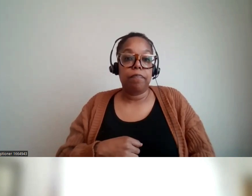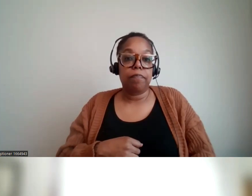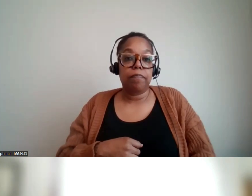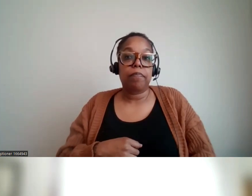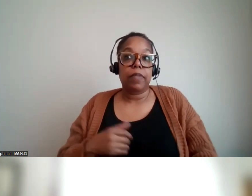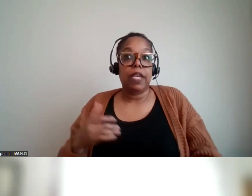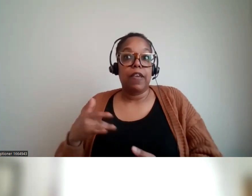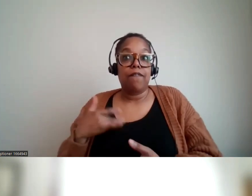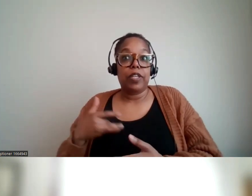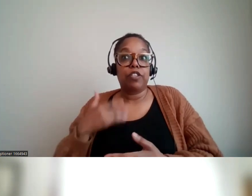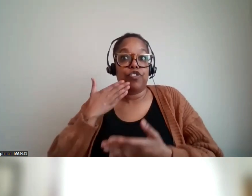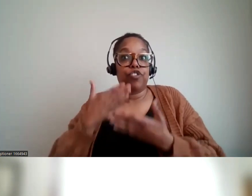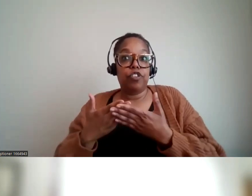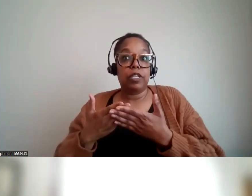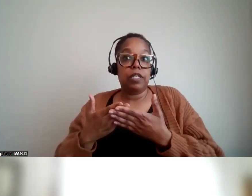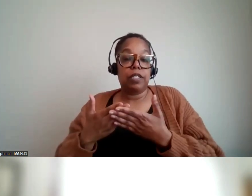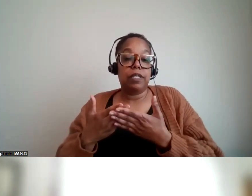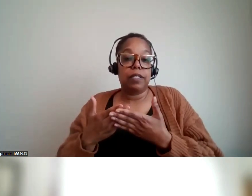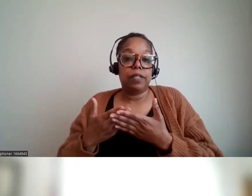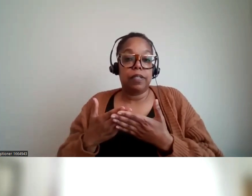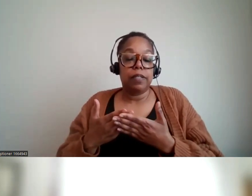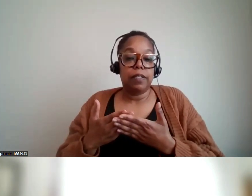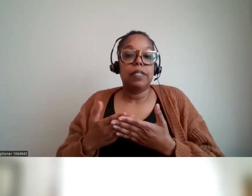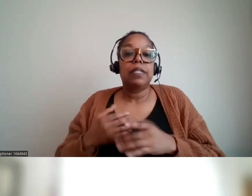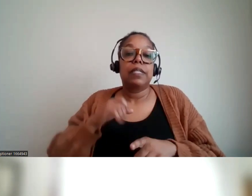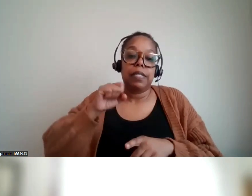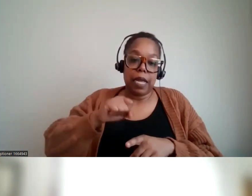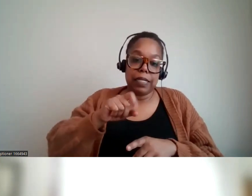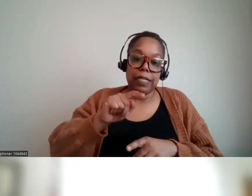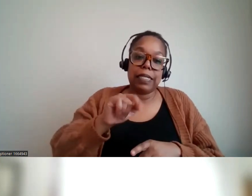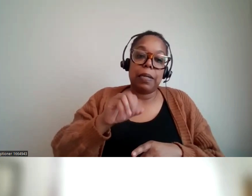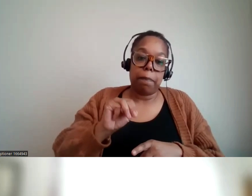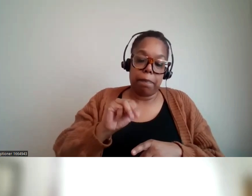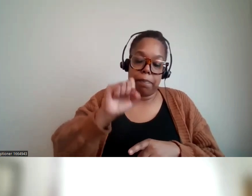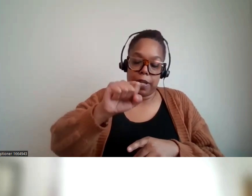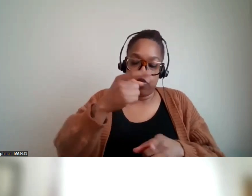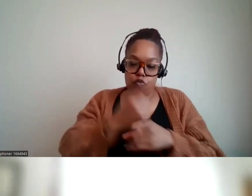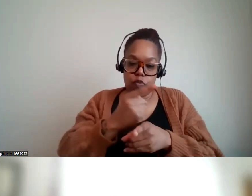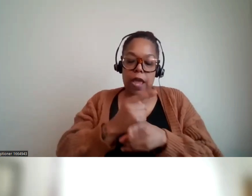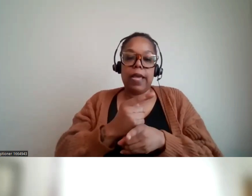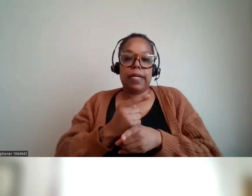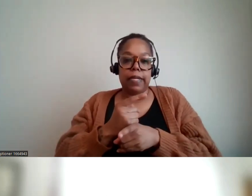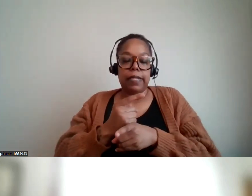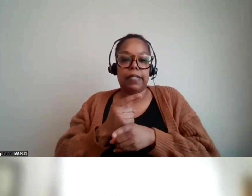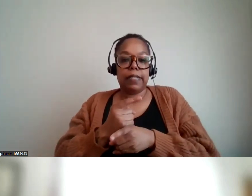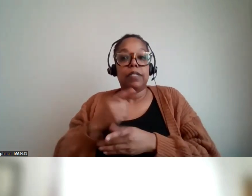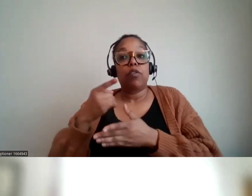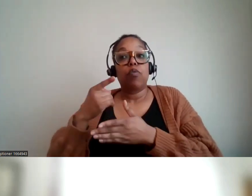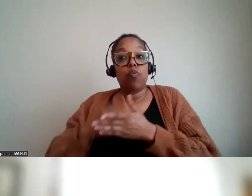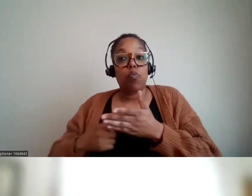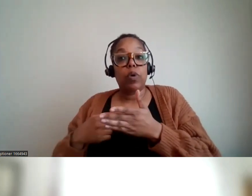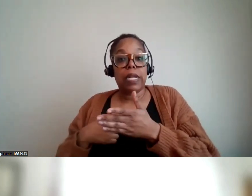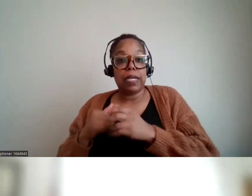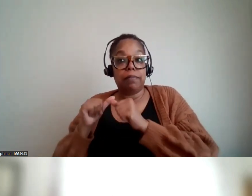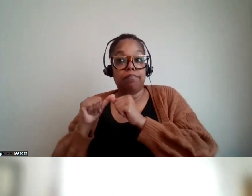feels really good to be in a good place. And I think, Tim, I think you're right. I think what I think has kept the staff that